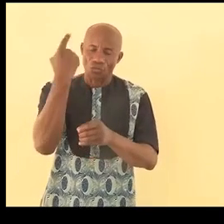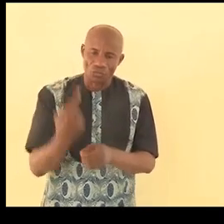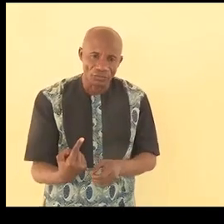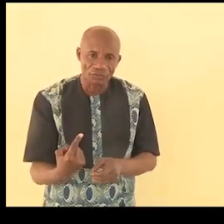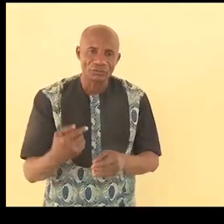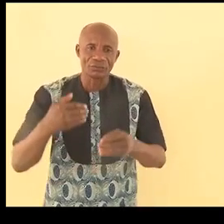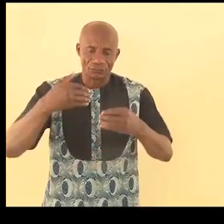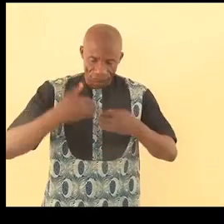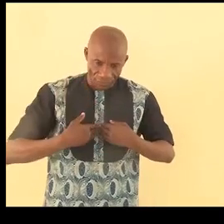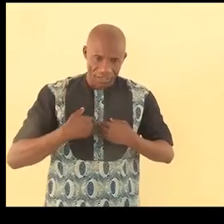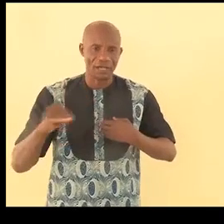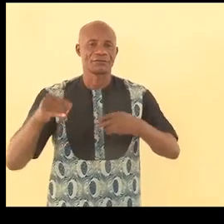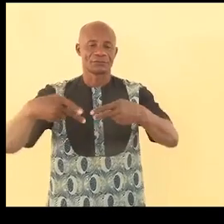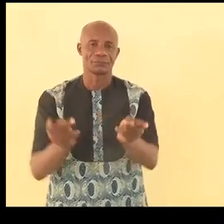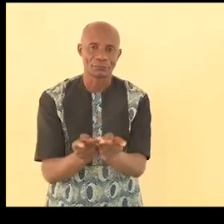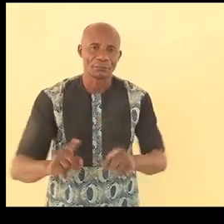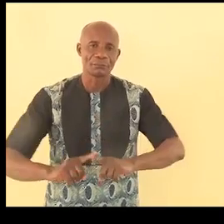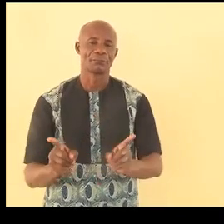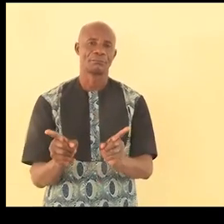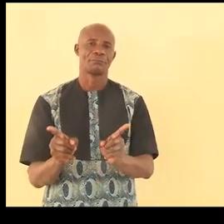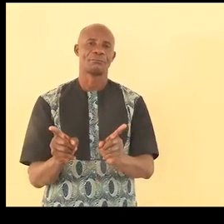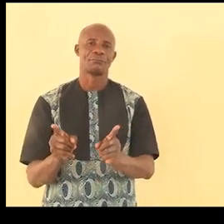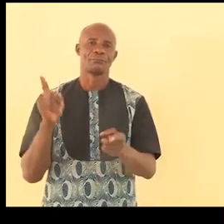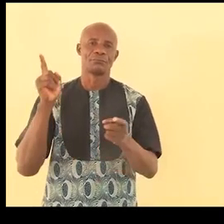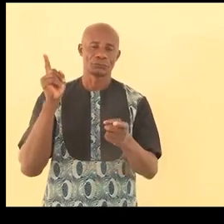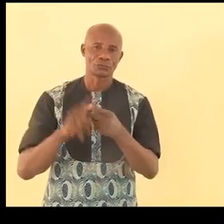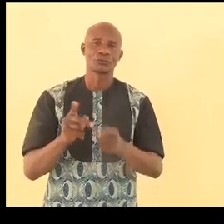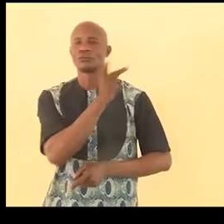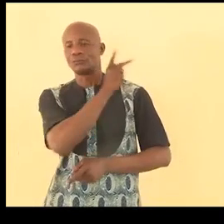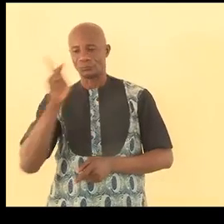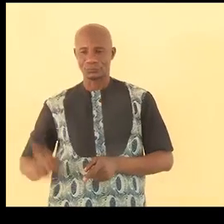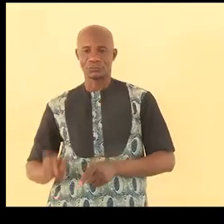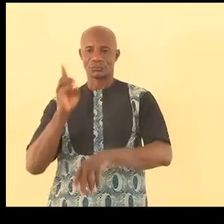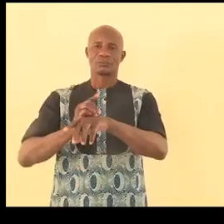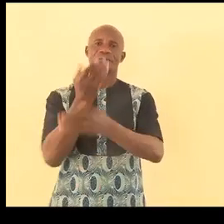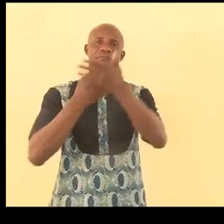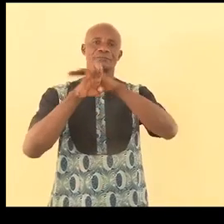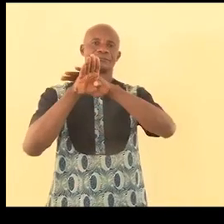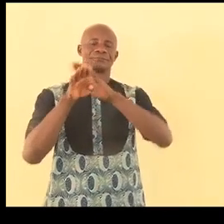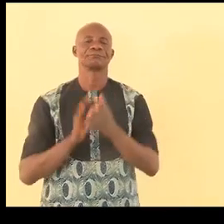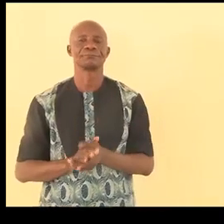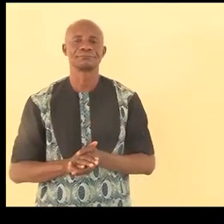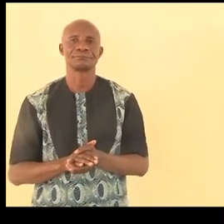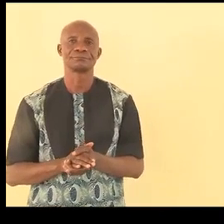the possession of a territory, but to the kingdom of heaven.